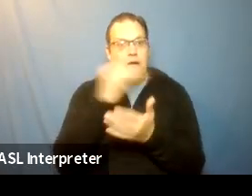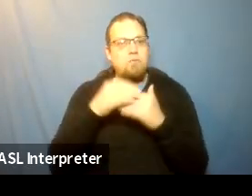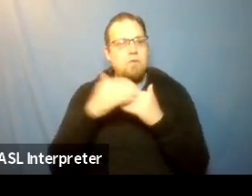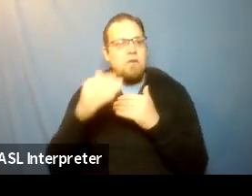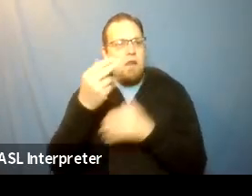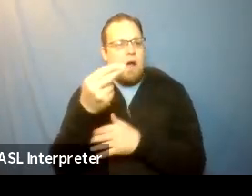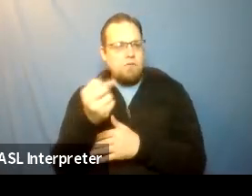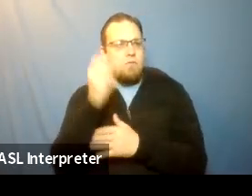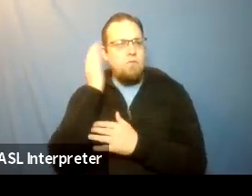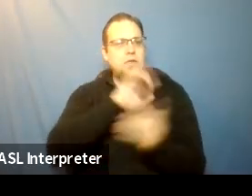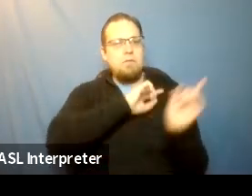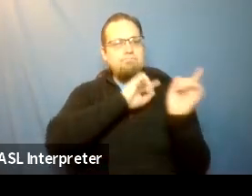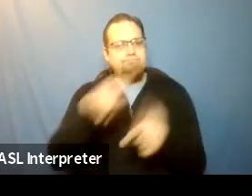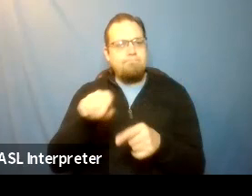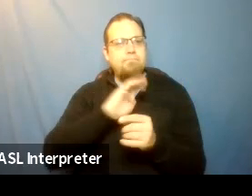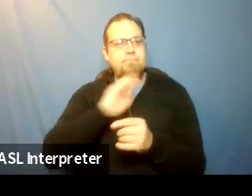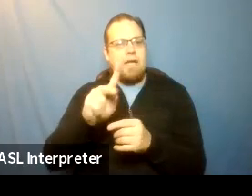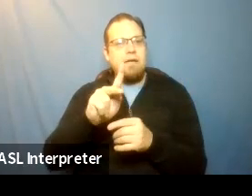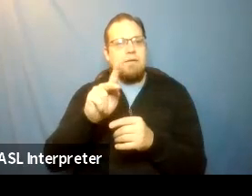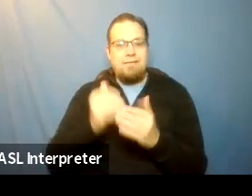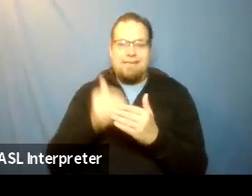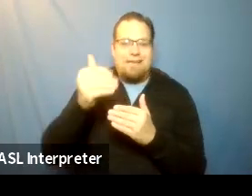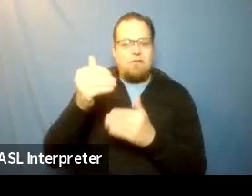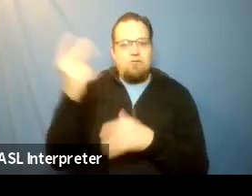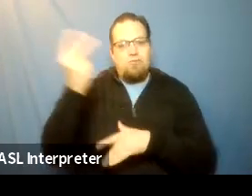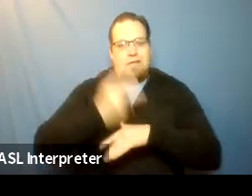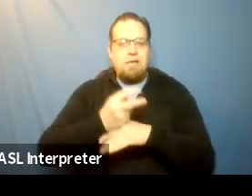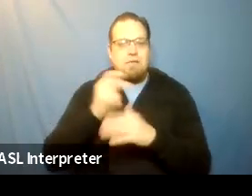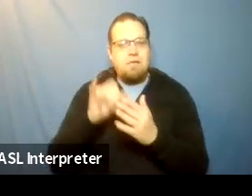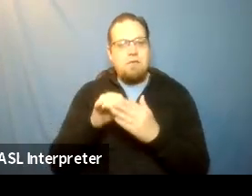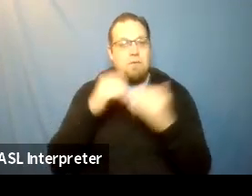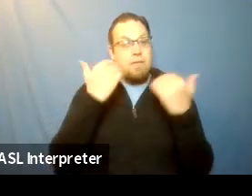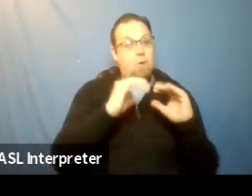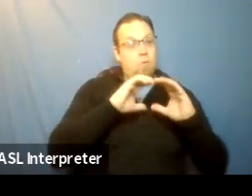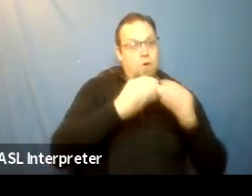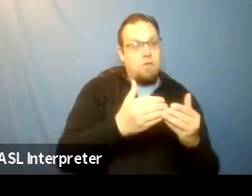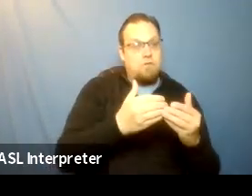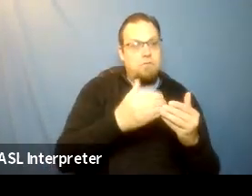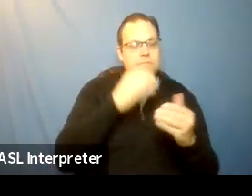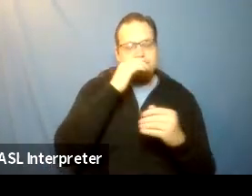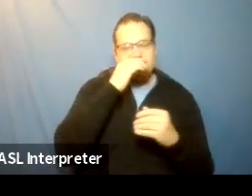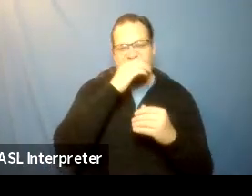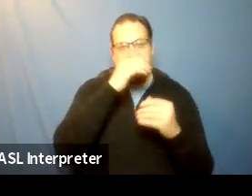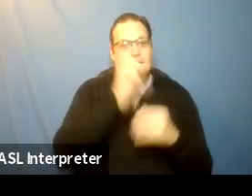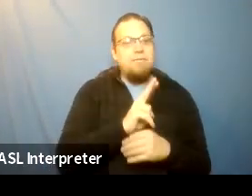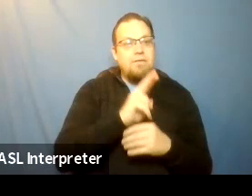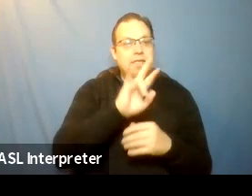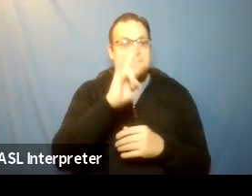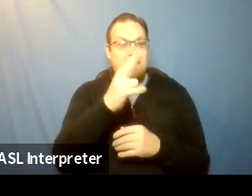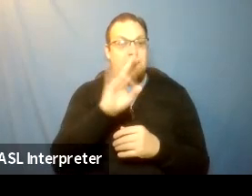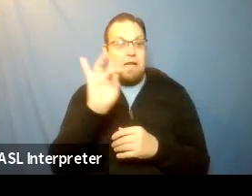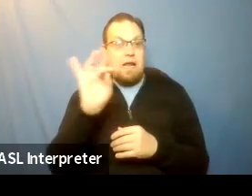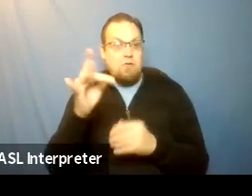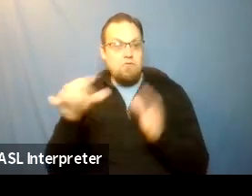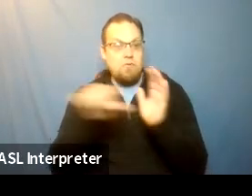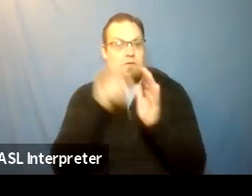school grades will come in the next 2 days. And again, that's by cohort. So half of the 7th and 8th graders will come